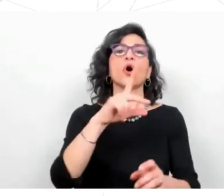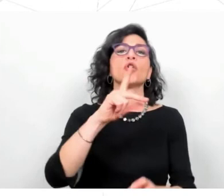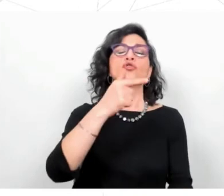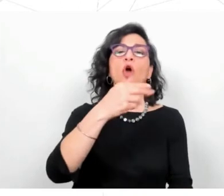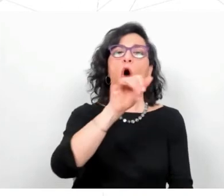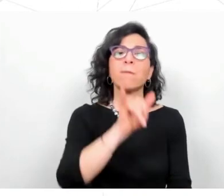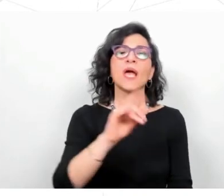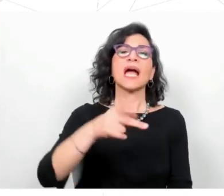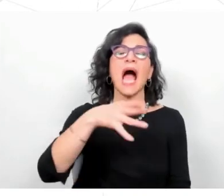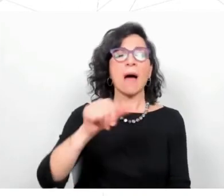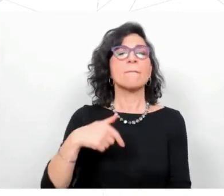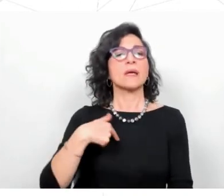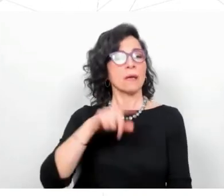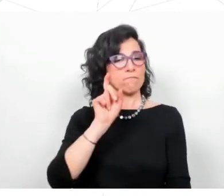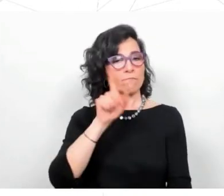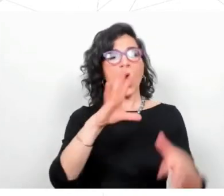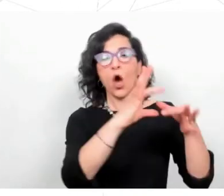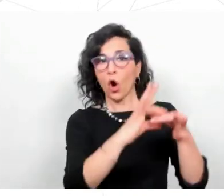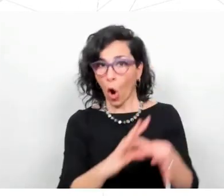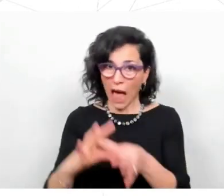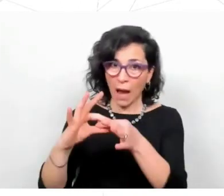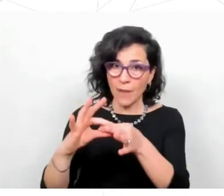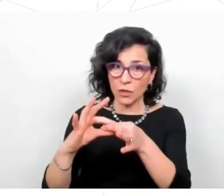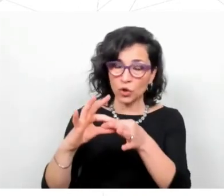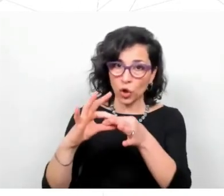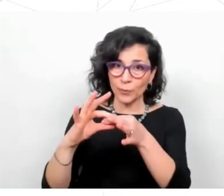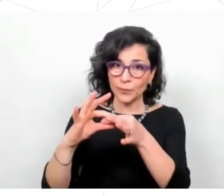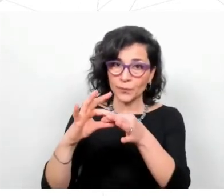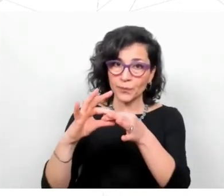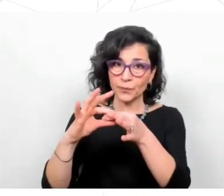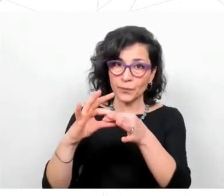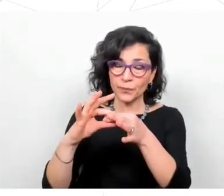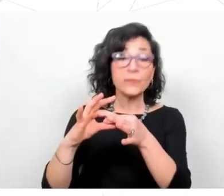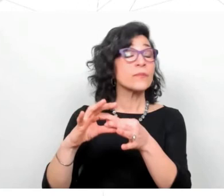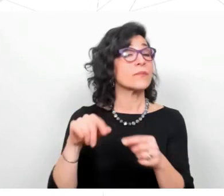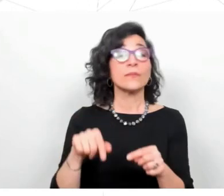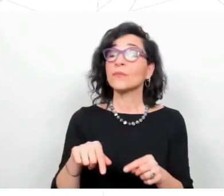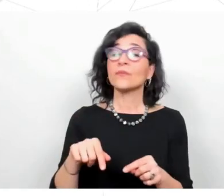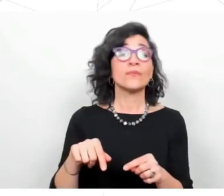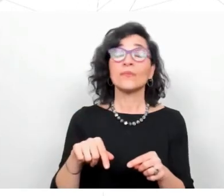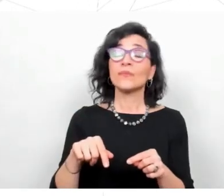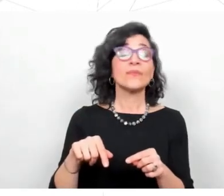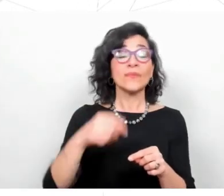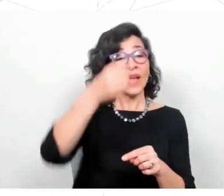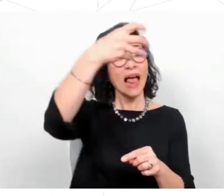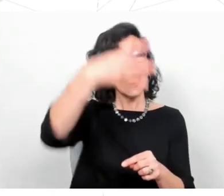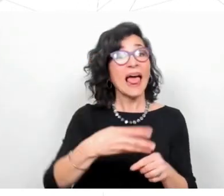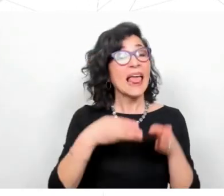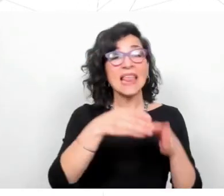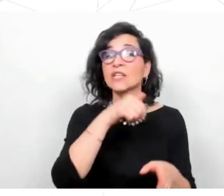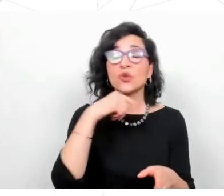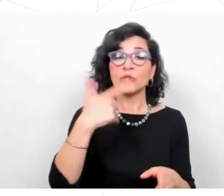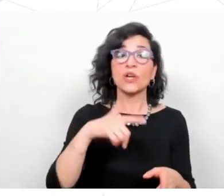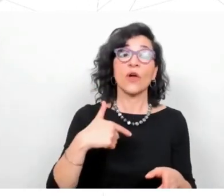Now I don't need the address bar, so I want to maximize my reading section. So I'm actually going to move the bar again, the toolbar, and now here we are